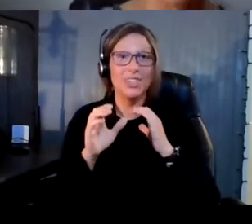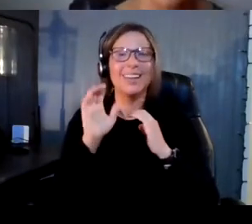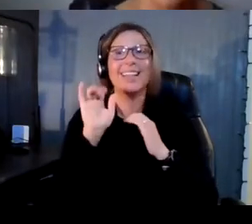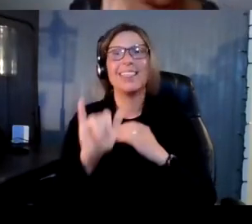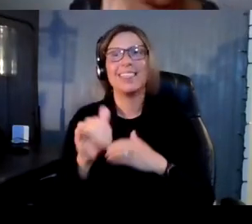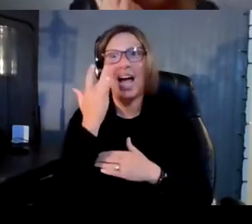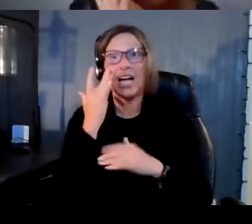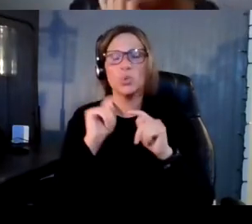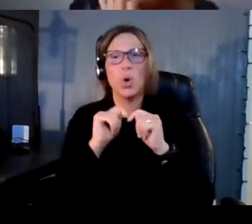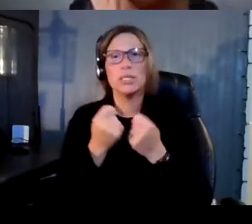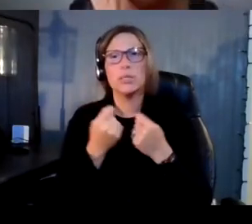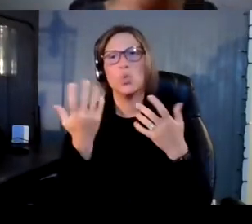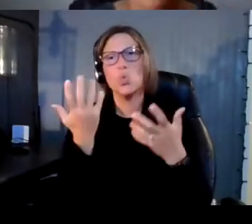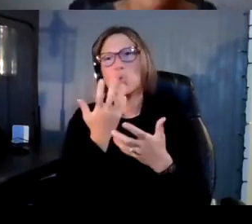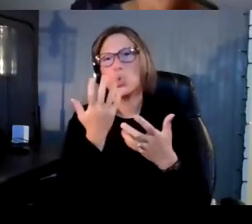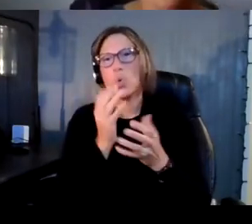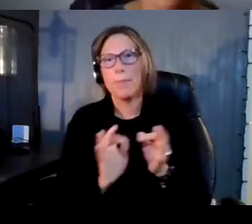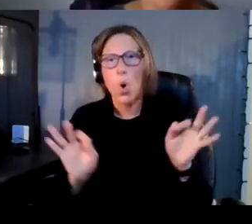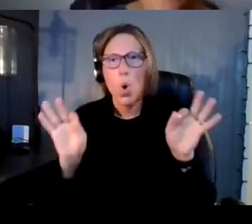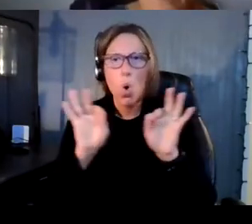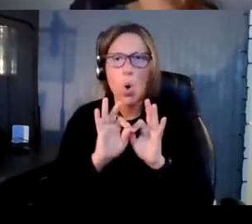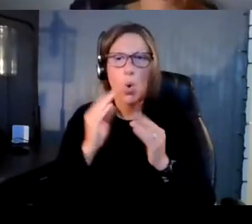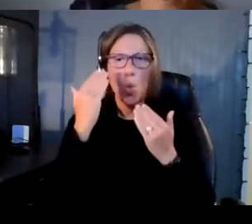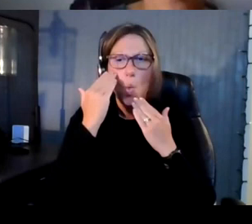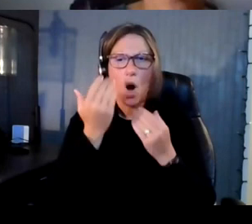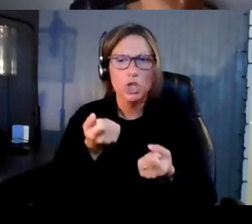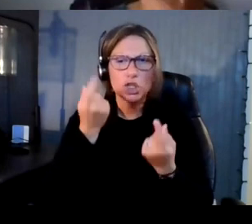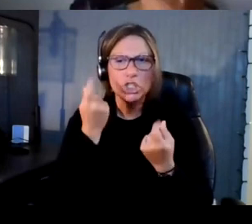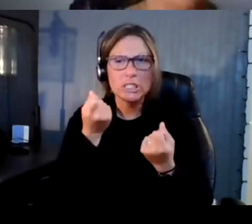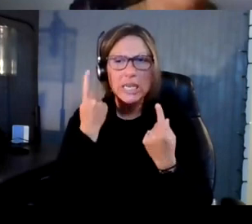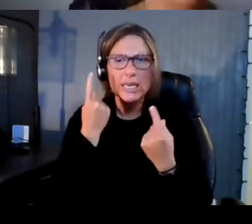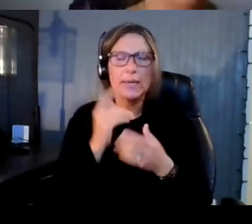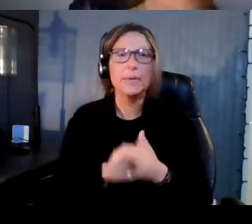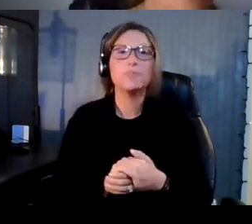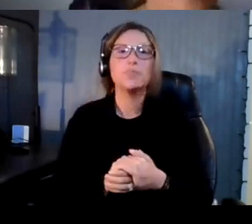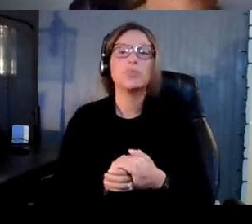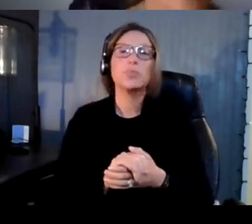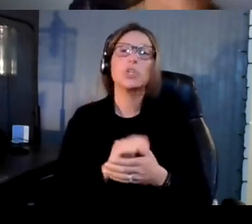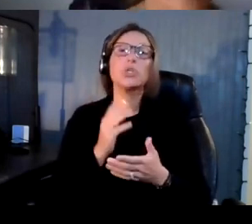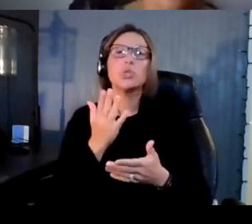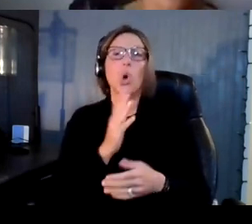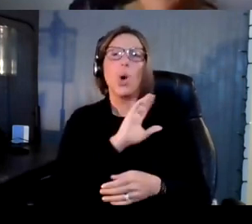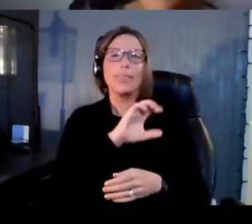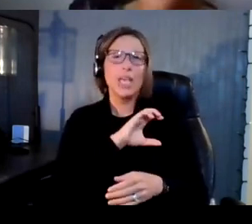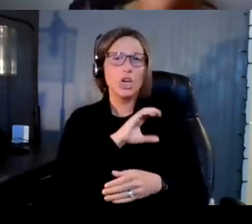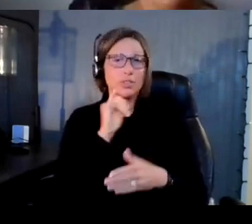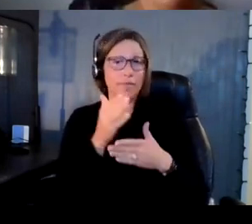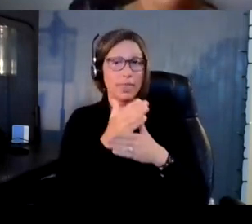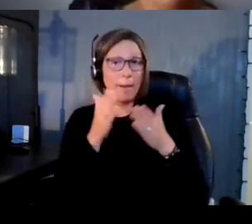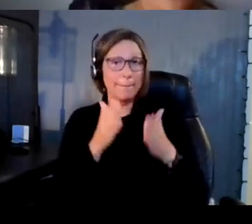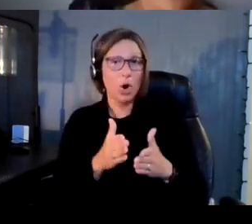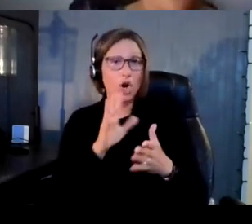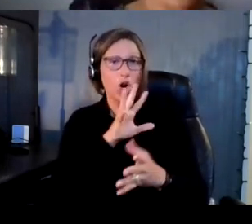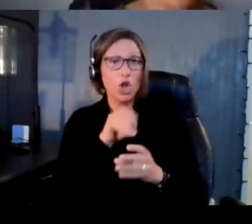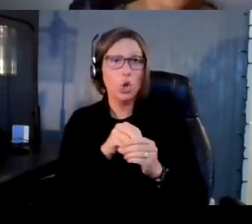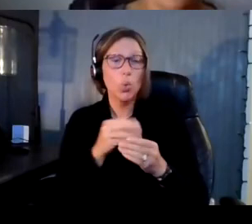knowing these things. So some of the characteristics of a partner is they have to be responsive to even the most